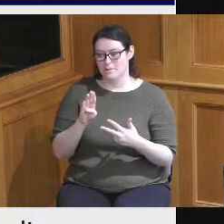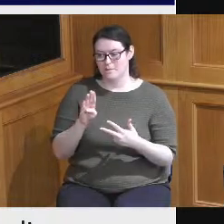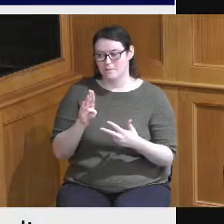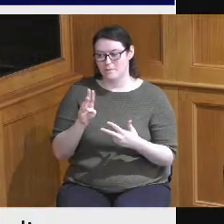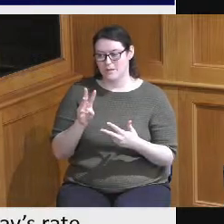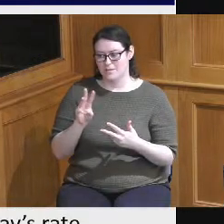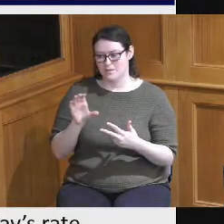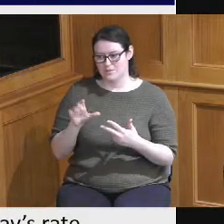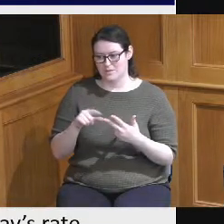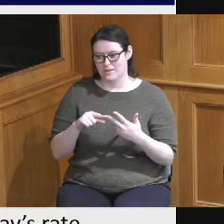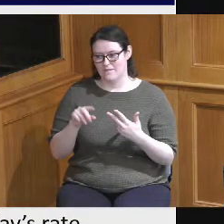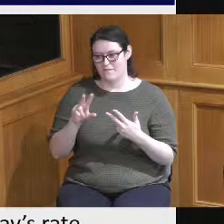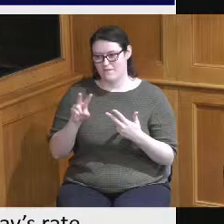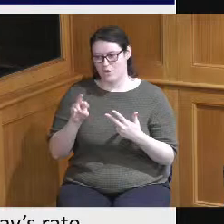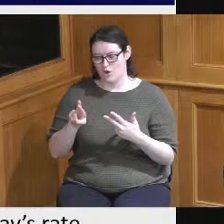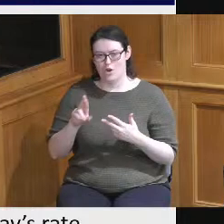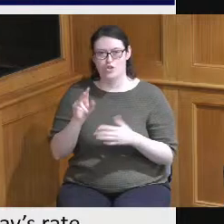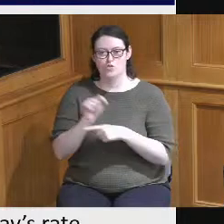So that's all included.